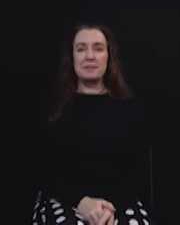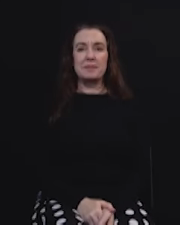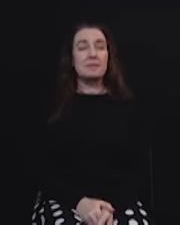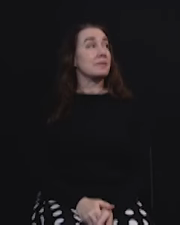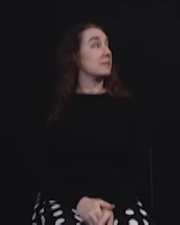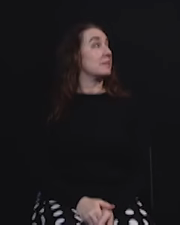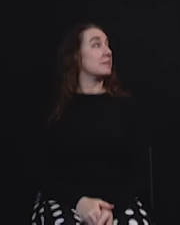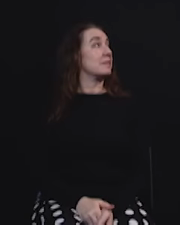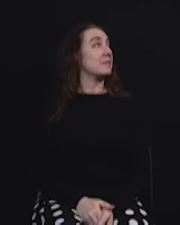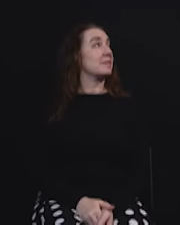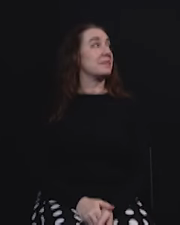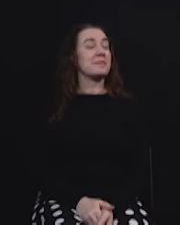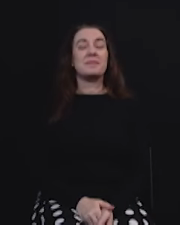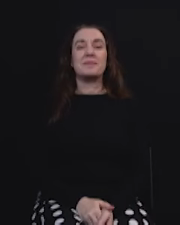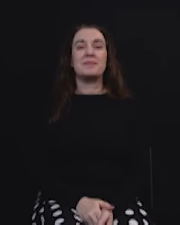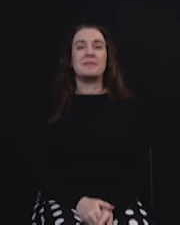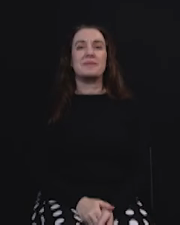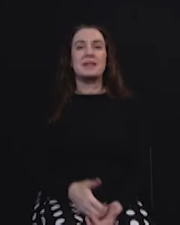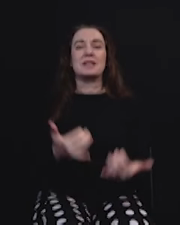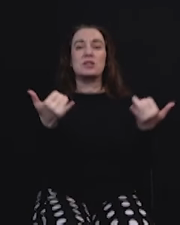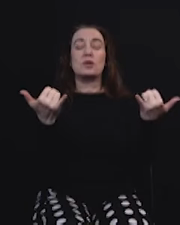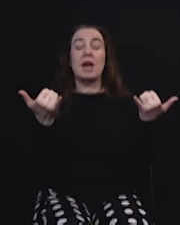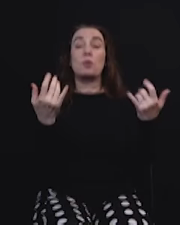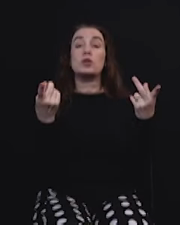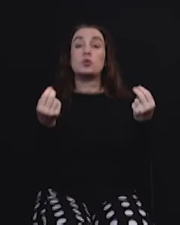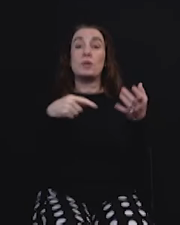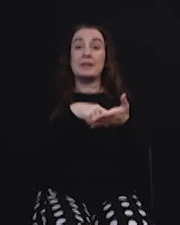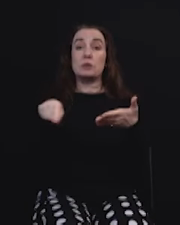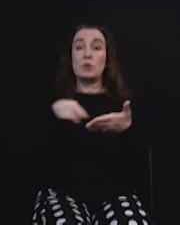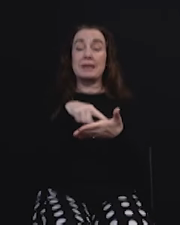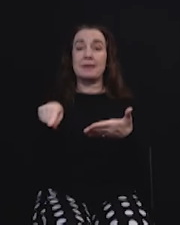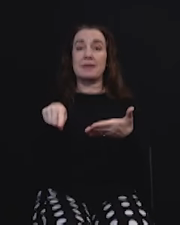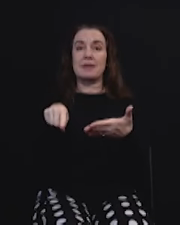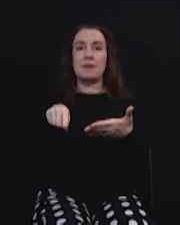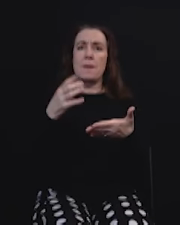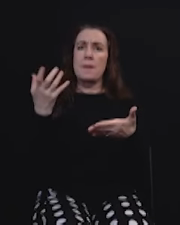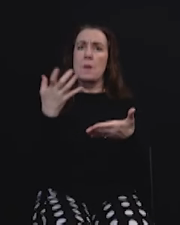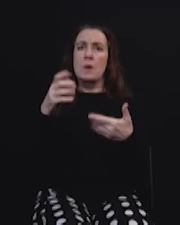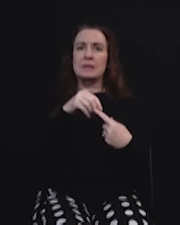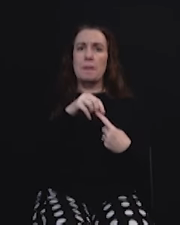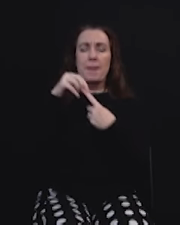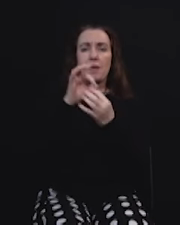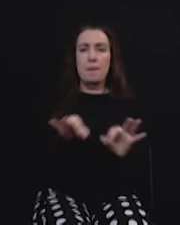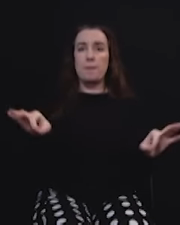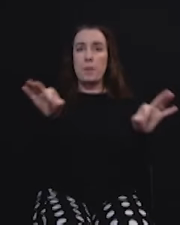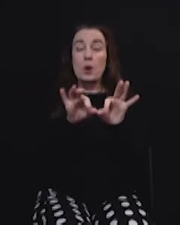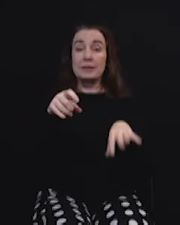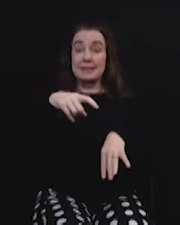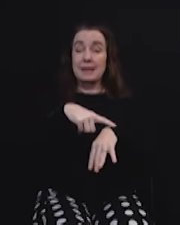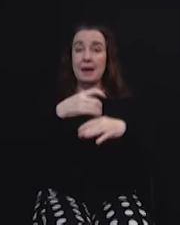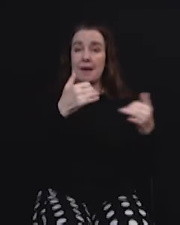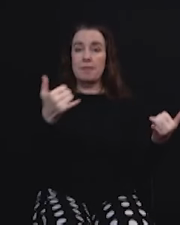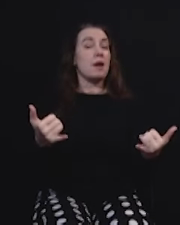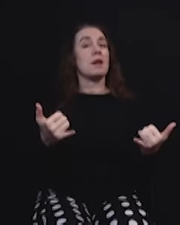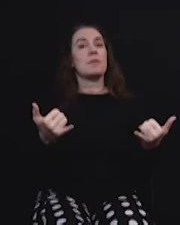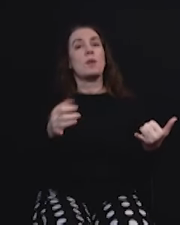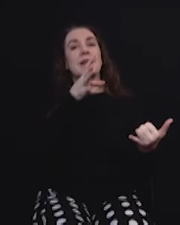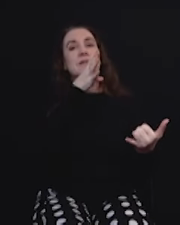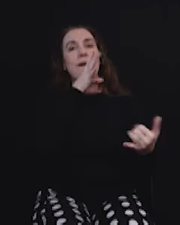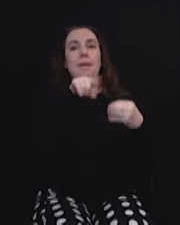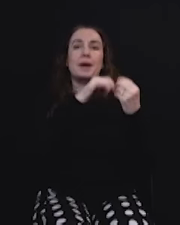Pretty awesome. Pretty awesome. So what we want to do this week is this is such a special and important time. And so I'll be talking